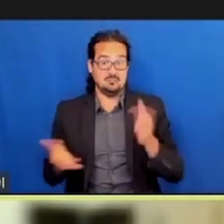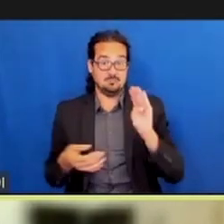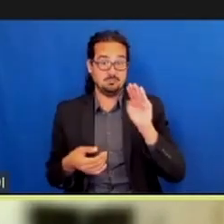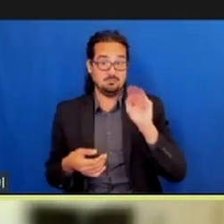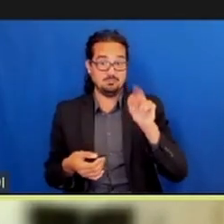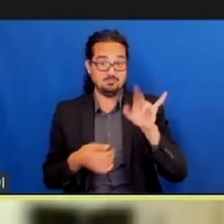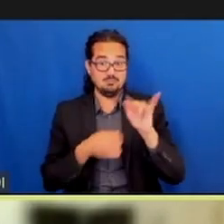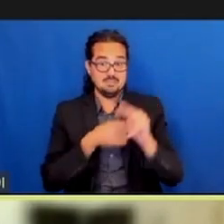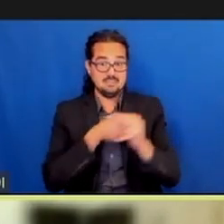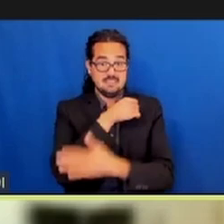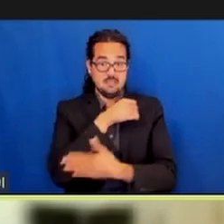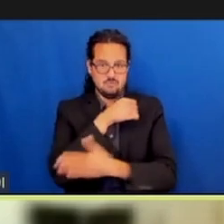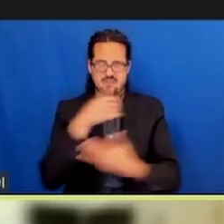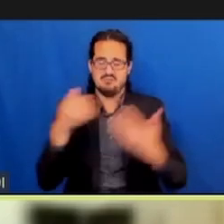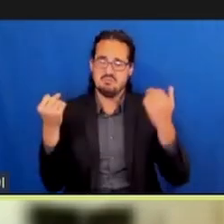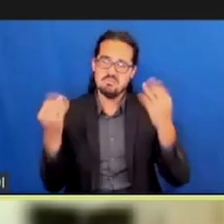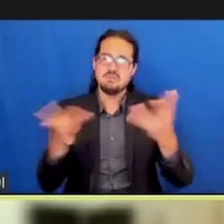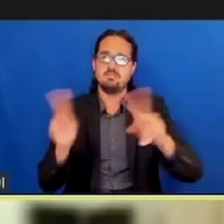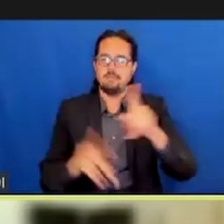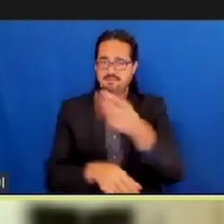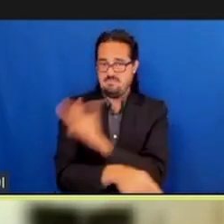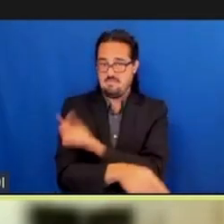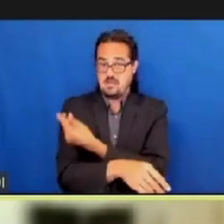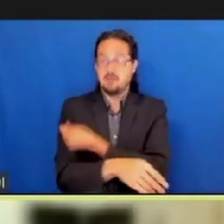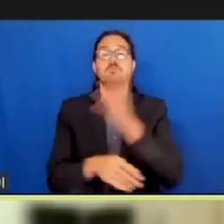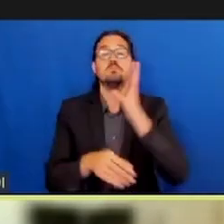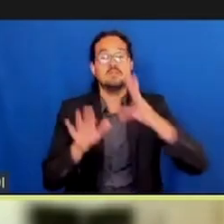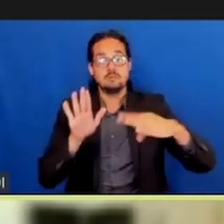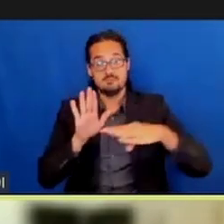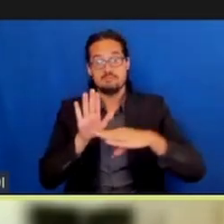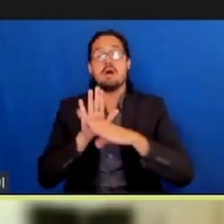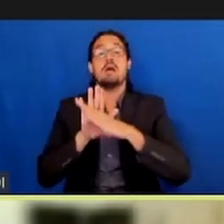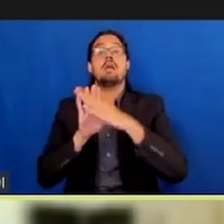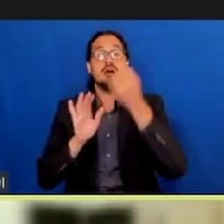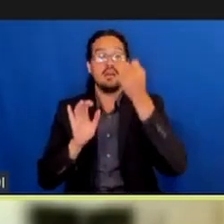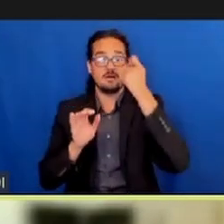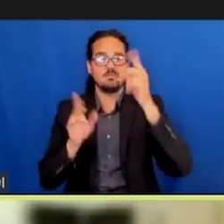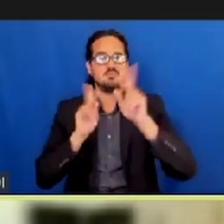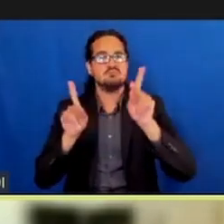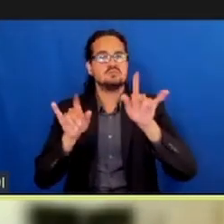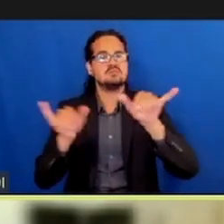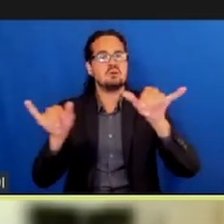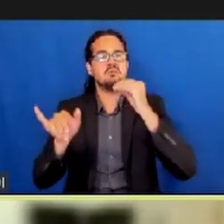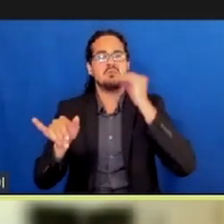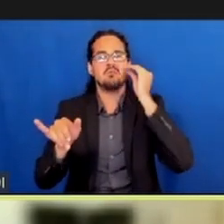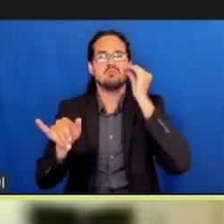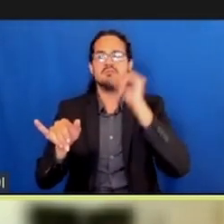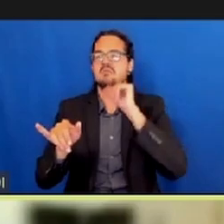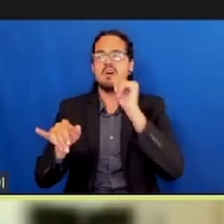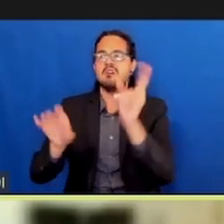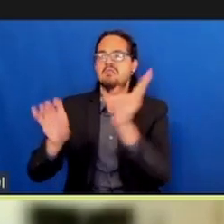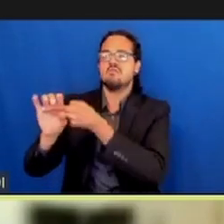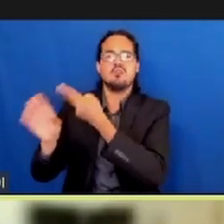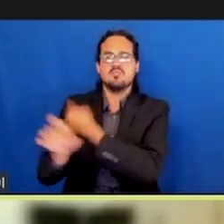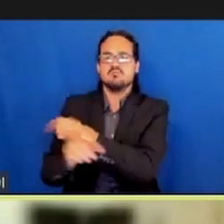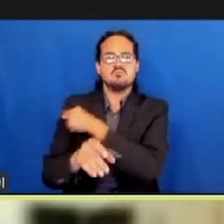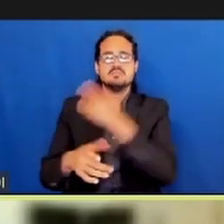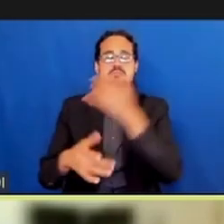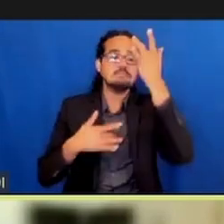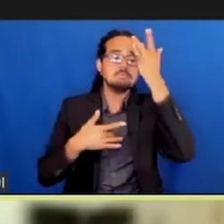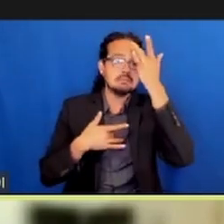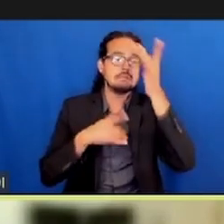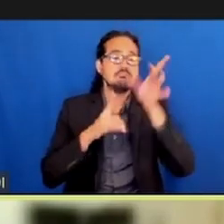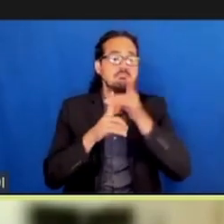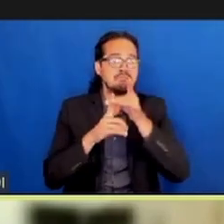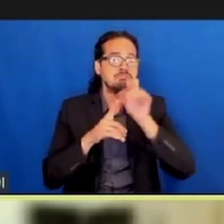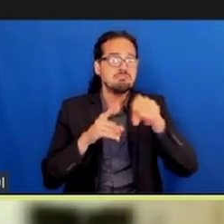a hospital spike in cases. So there's this phenomenon that's called uncoupling or decoupling the infection surge from the